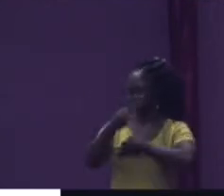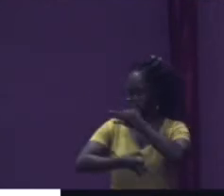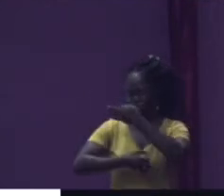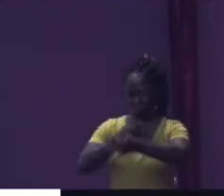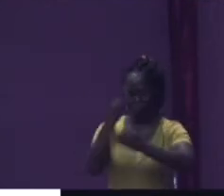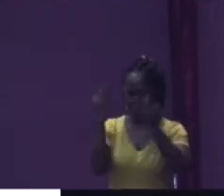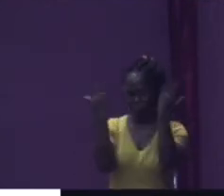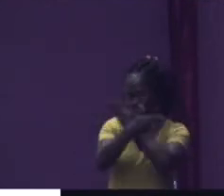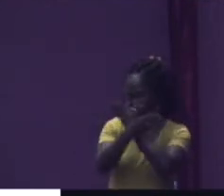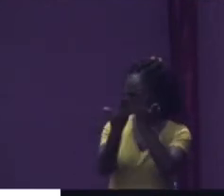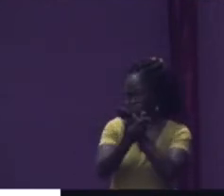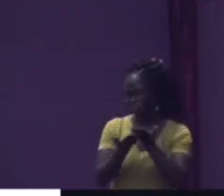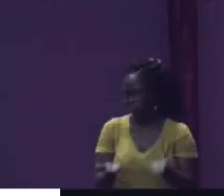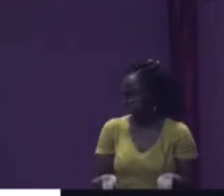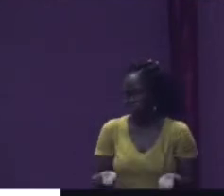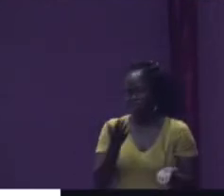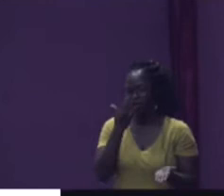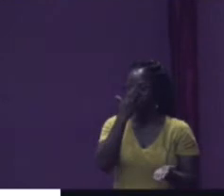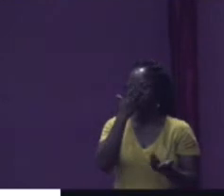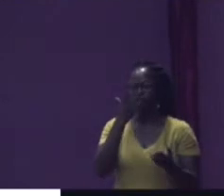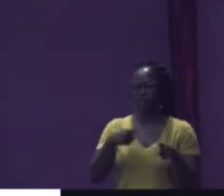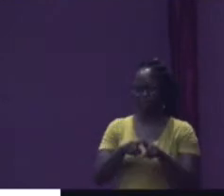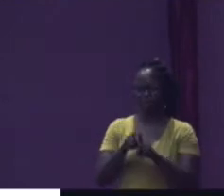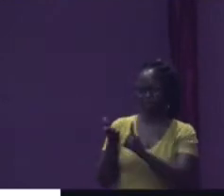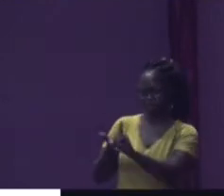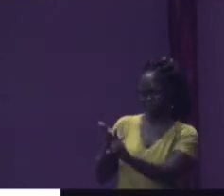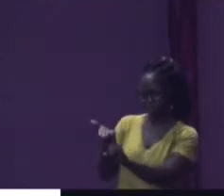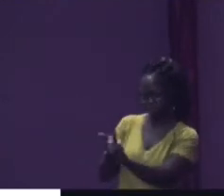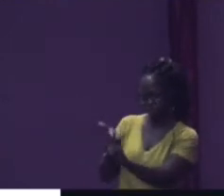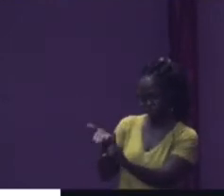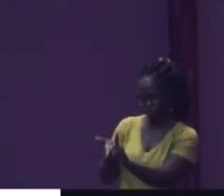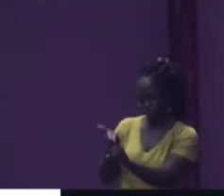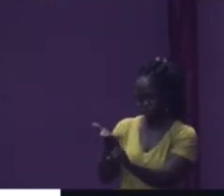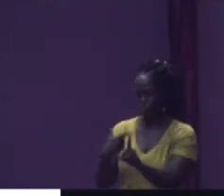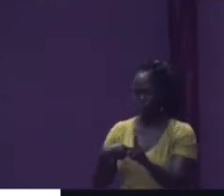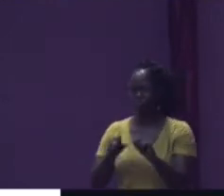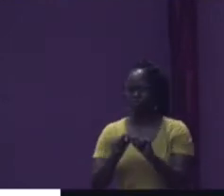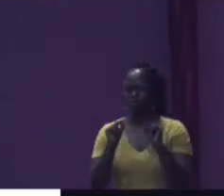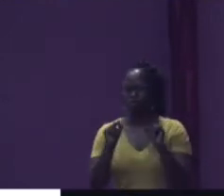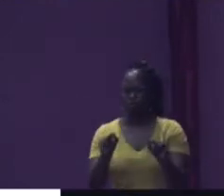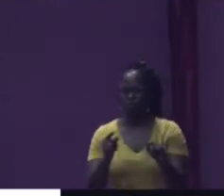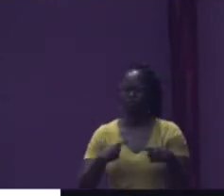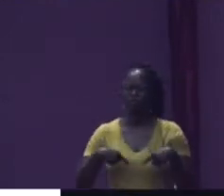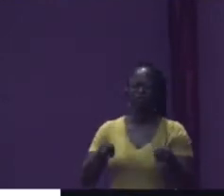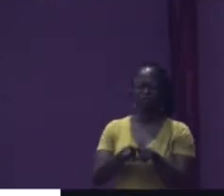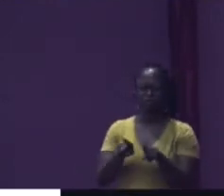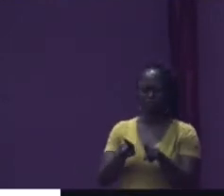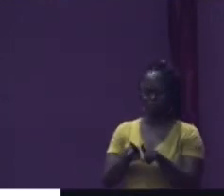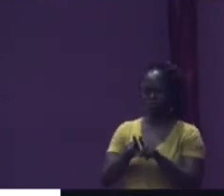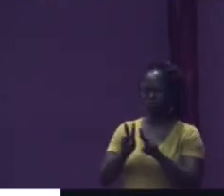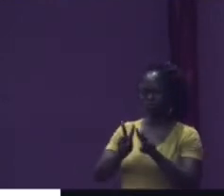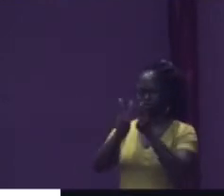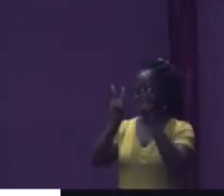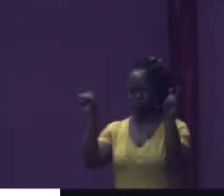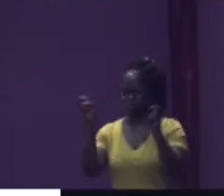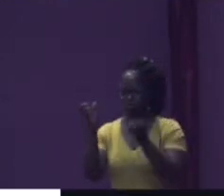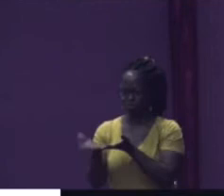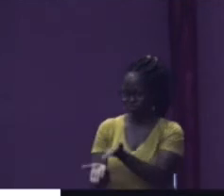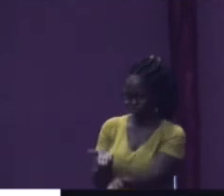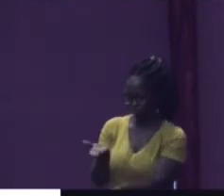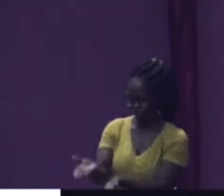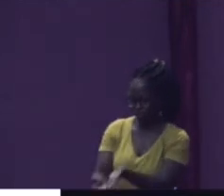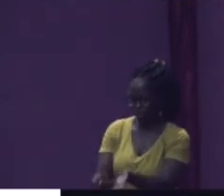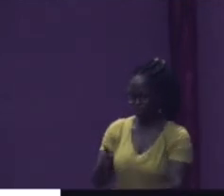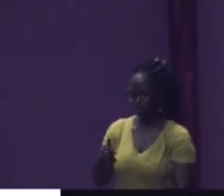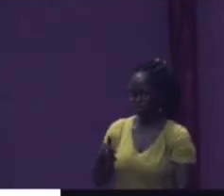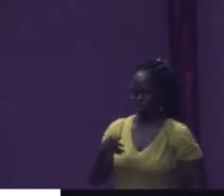One of the things that the midwives do, here we've been talking about the postpartum in terms of the bathing, is